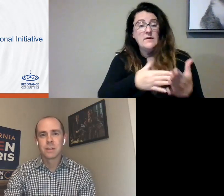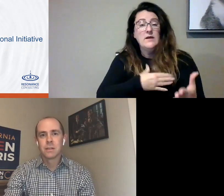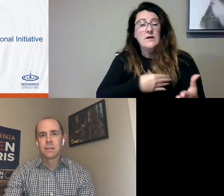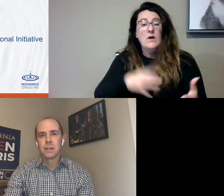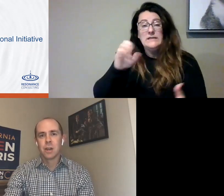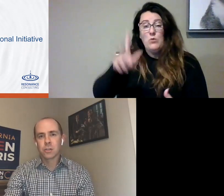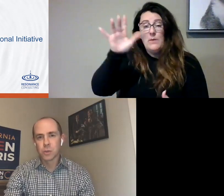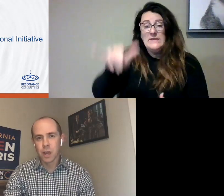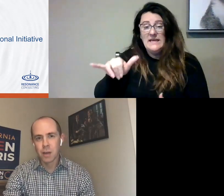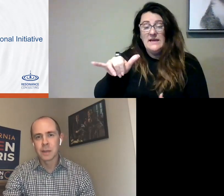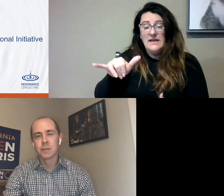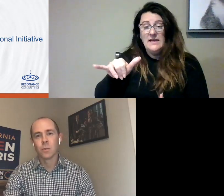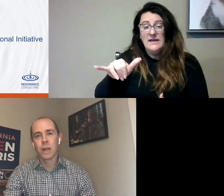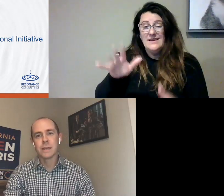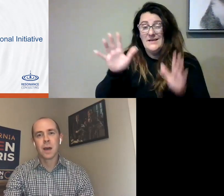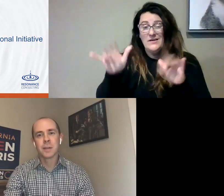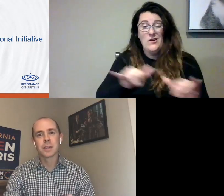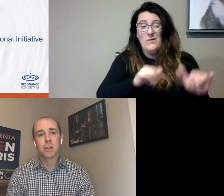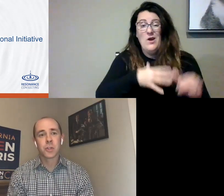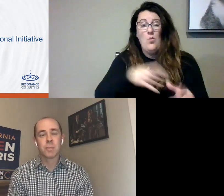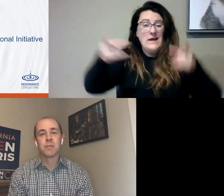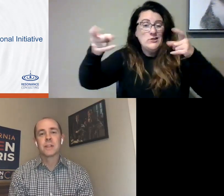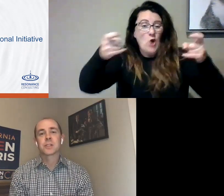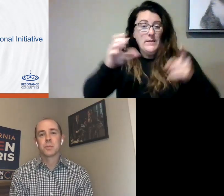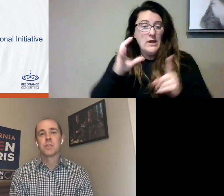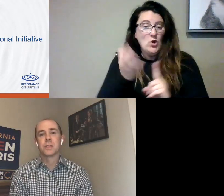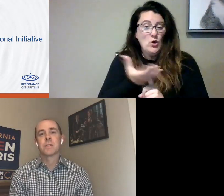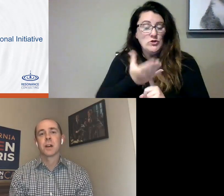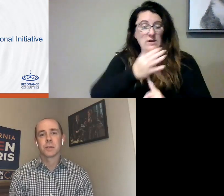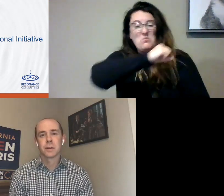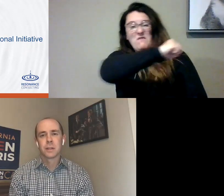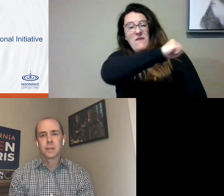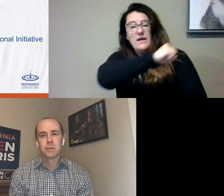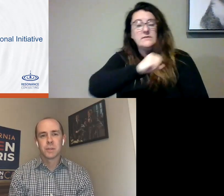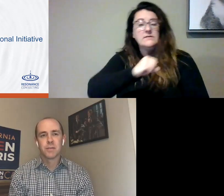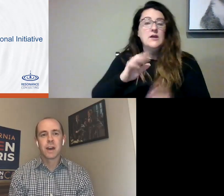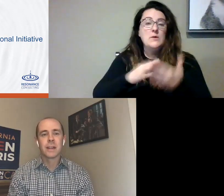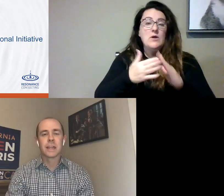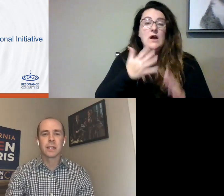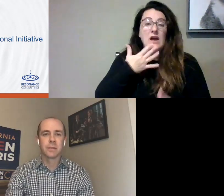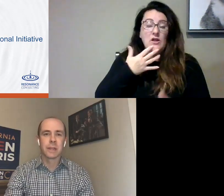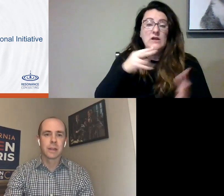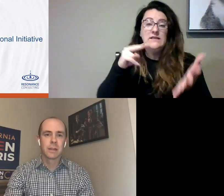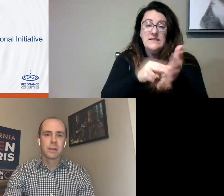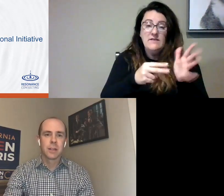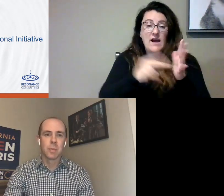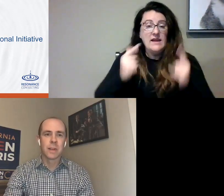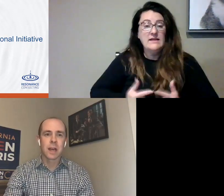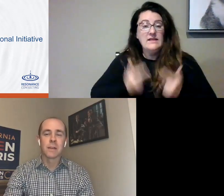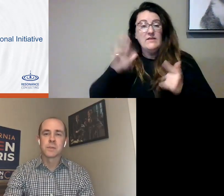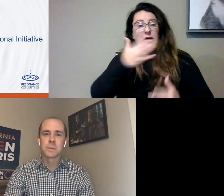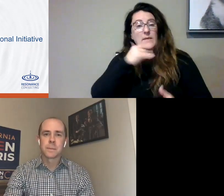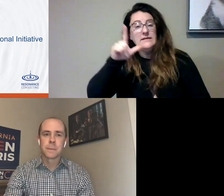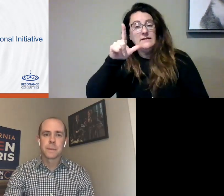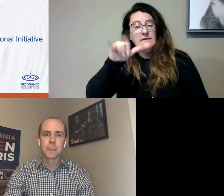supremacy, and all too common white dominant culture that prevents communities of color from defining and living their